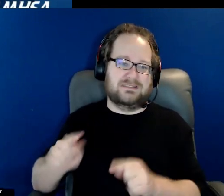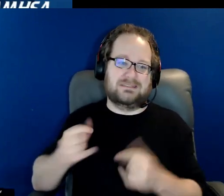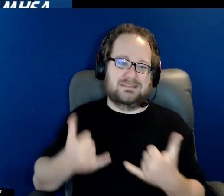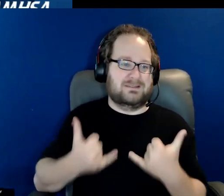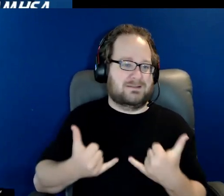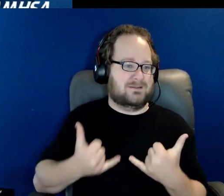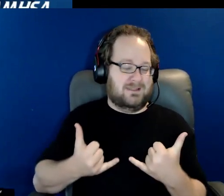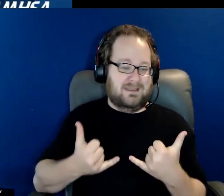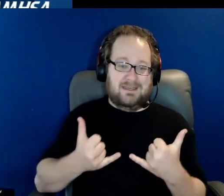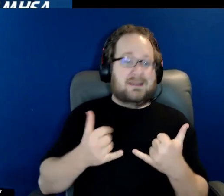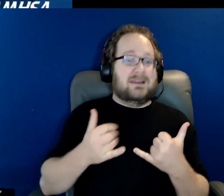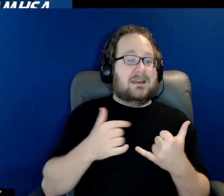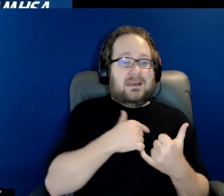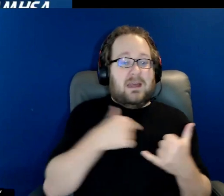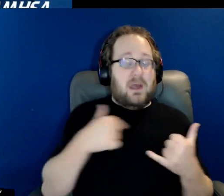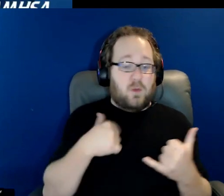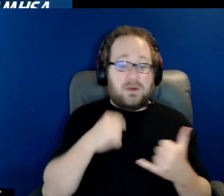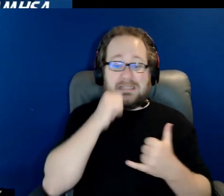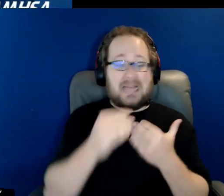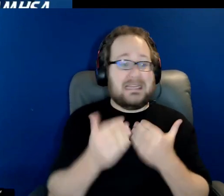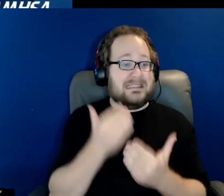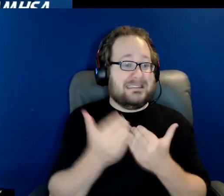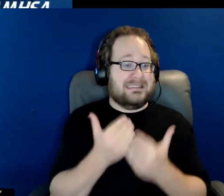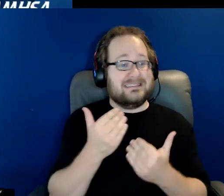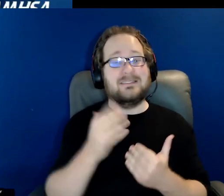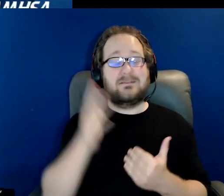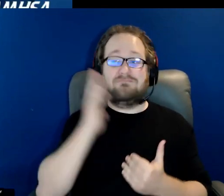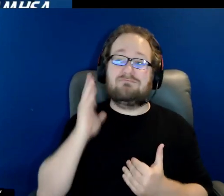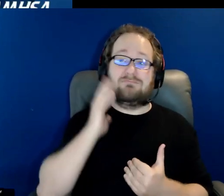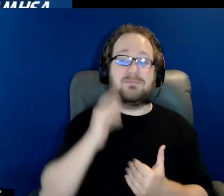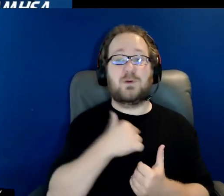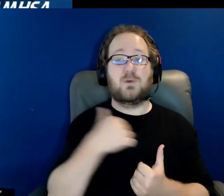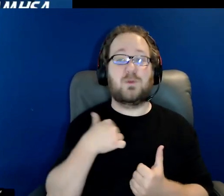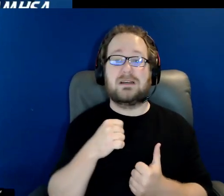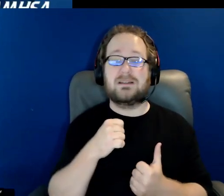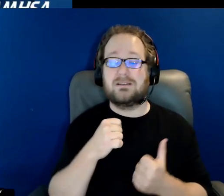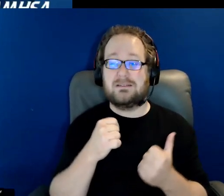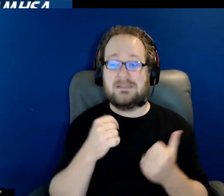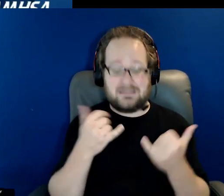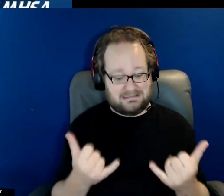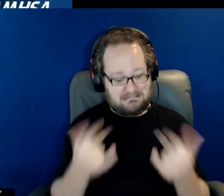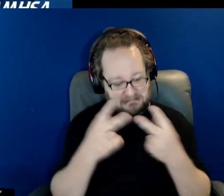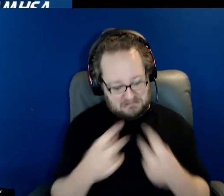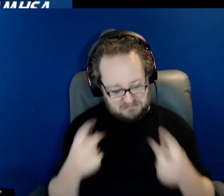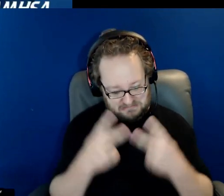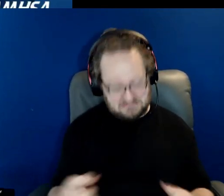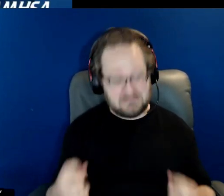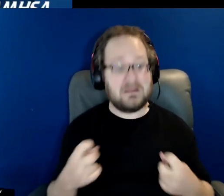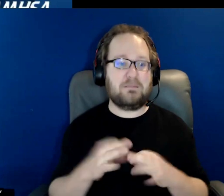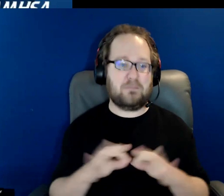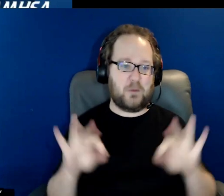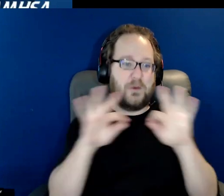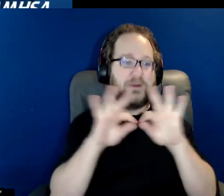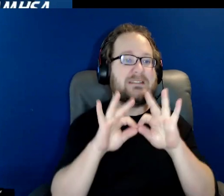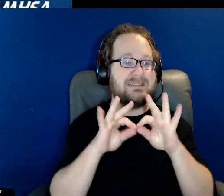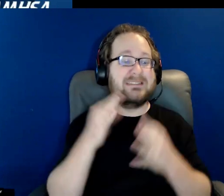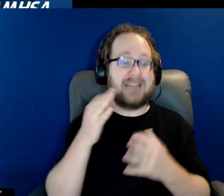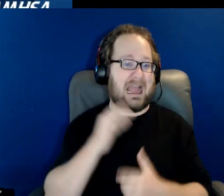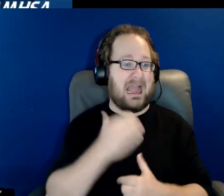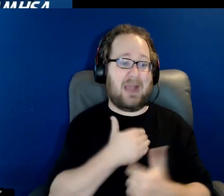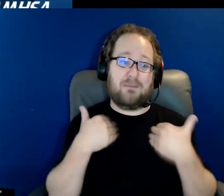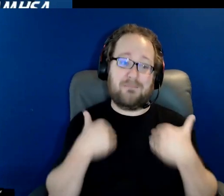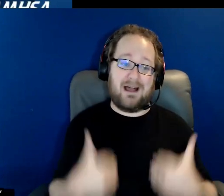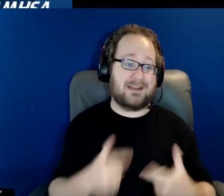get used to who we are today. We're not the people we were 10 years ago. We're not the people we were 20 years ago, and our bodies